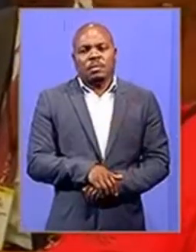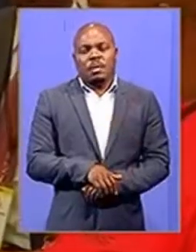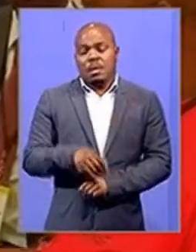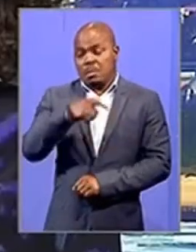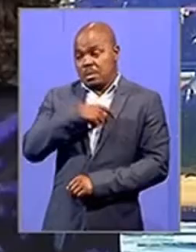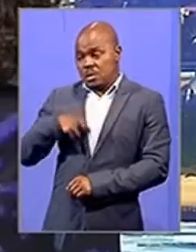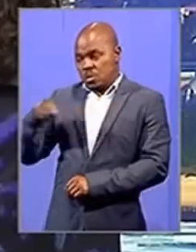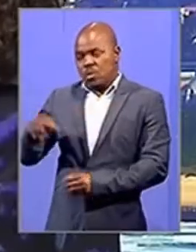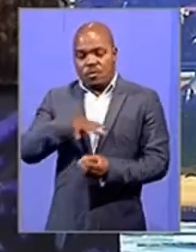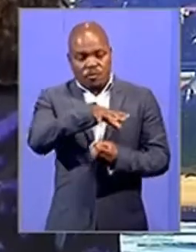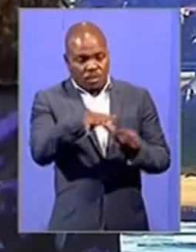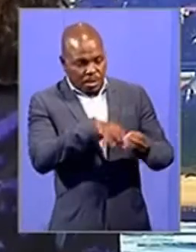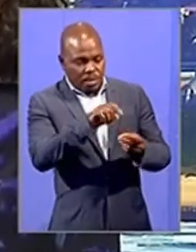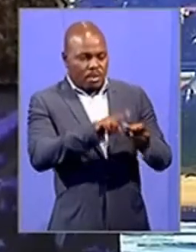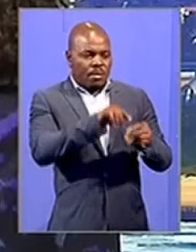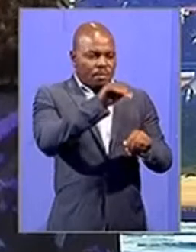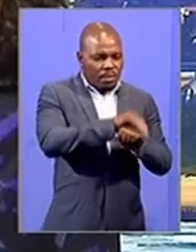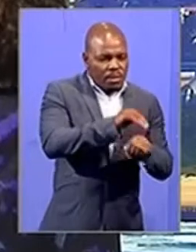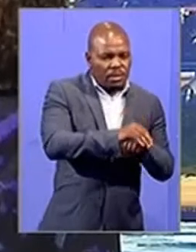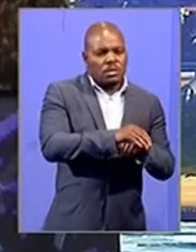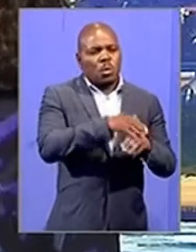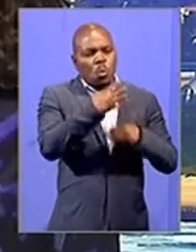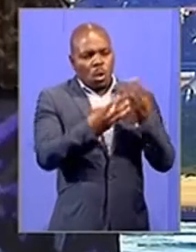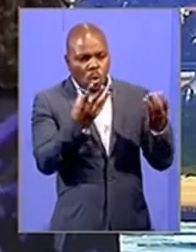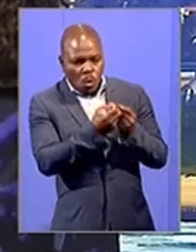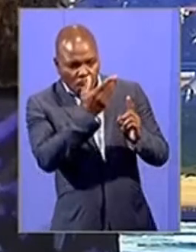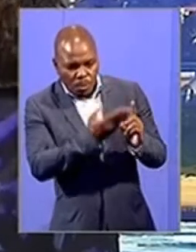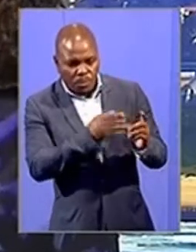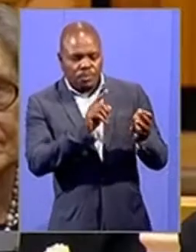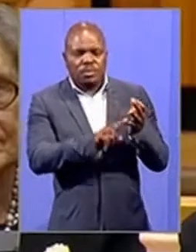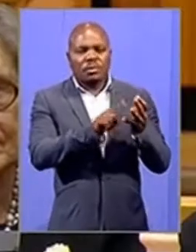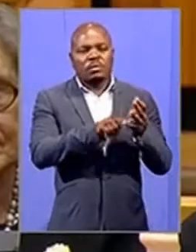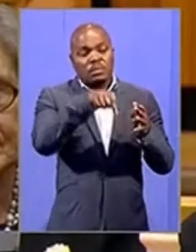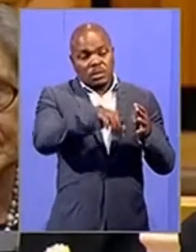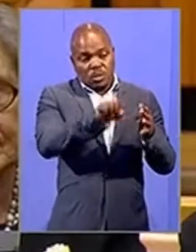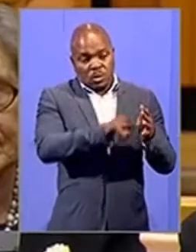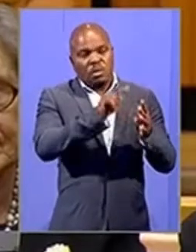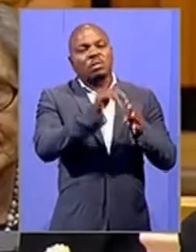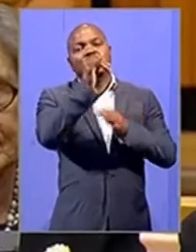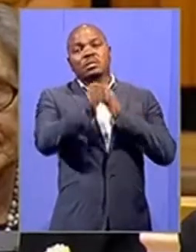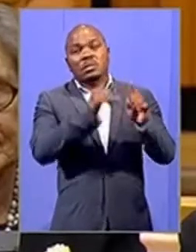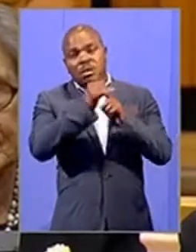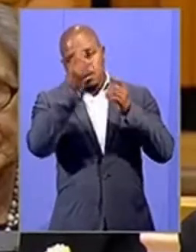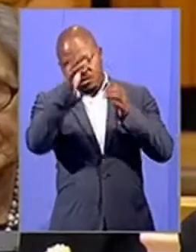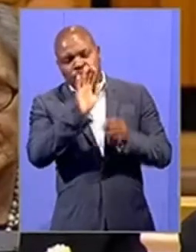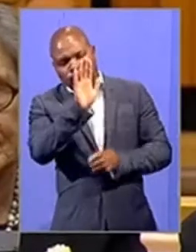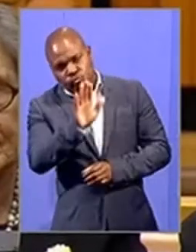rometse molaetsa wa matshediso go ba lelapa, ditsala, badiri mmogo ba Motlatsatona wa Maloba ba mo nageng le ba